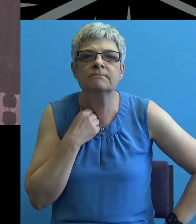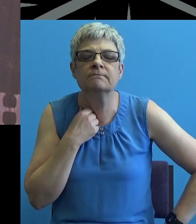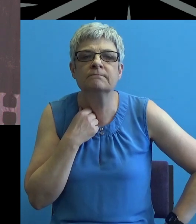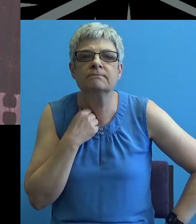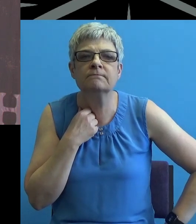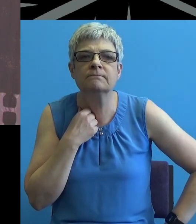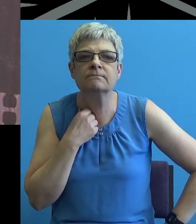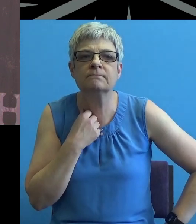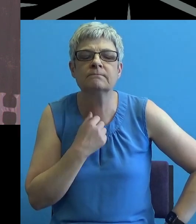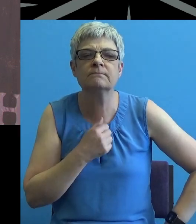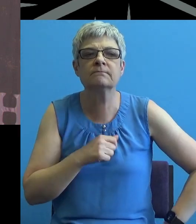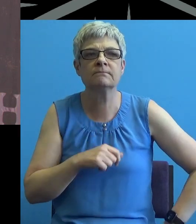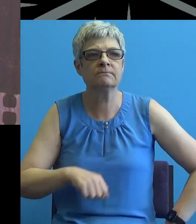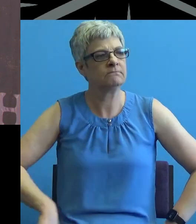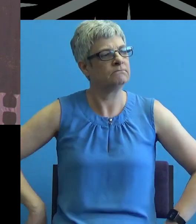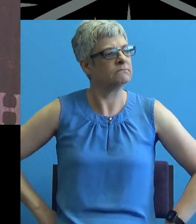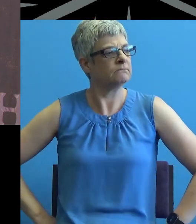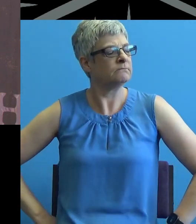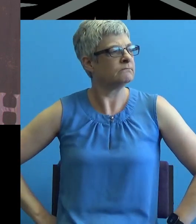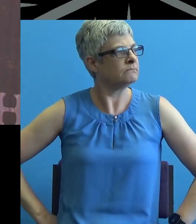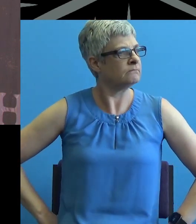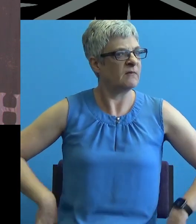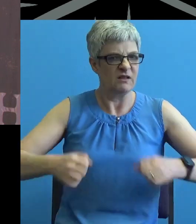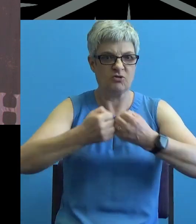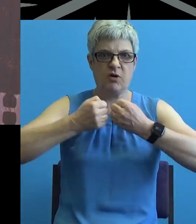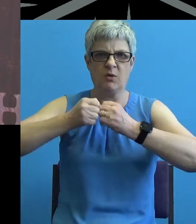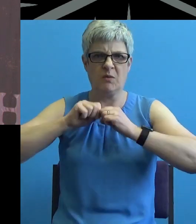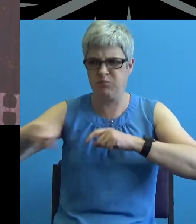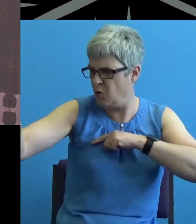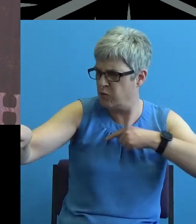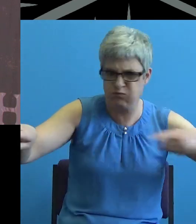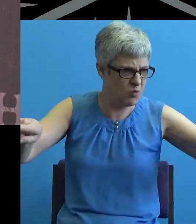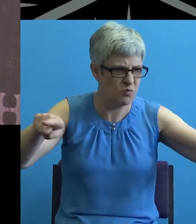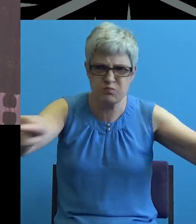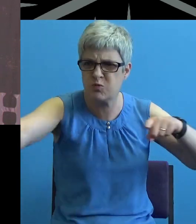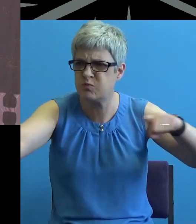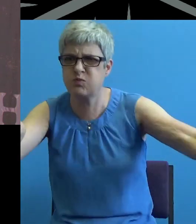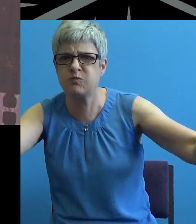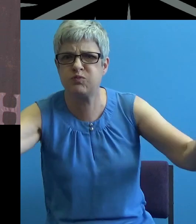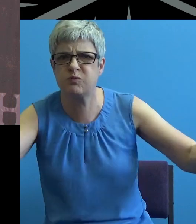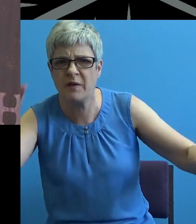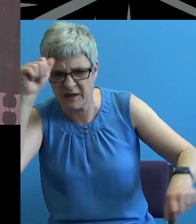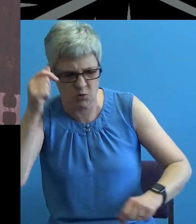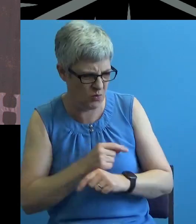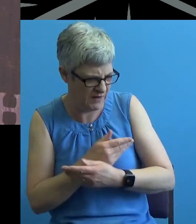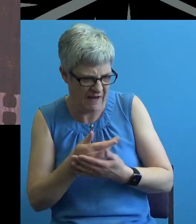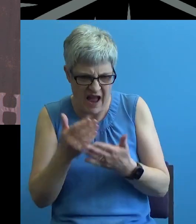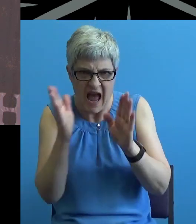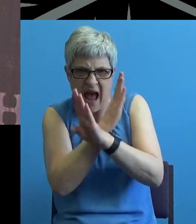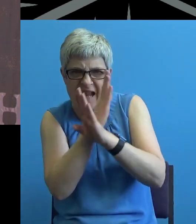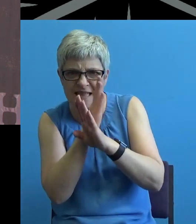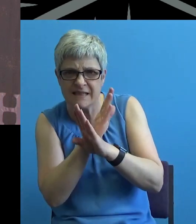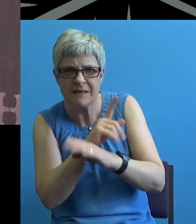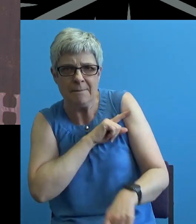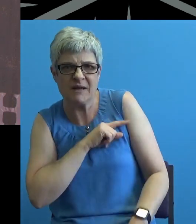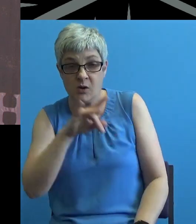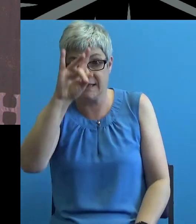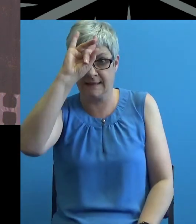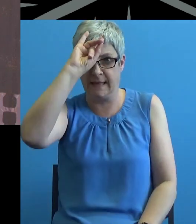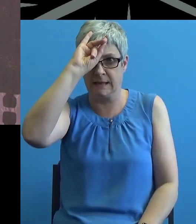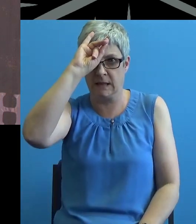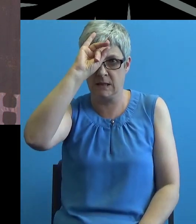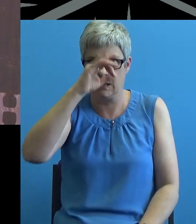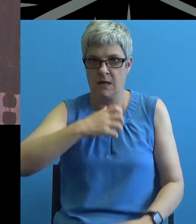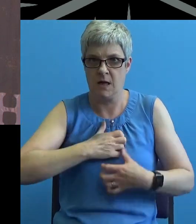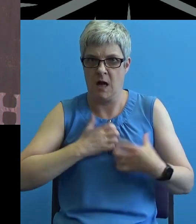his lip. The crowd ran for cover, for they knew to keep clear when Satan had that smouldering,